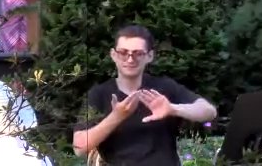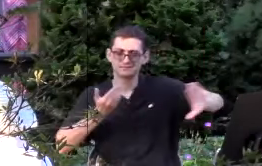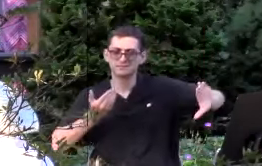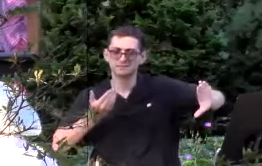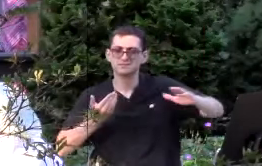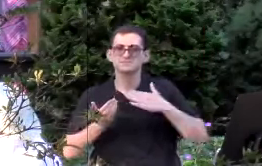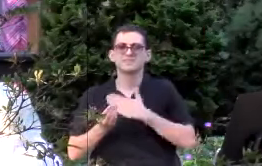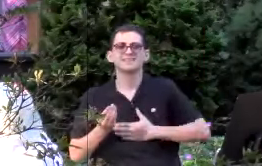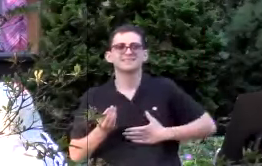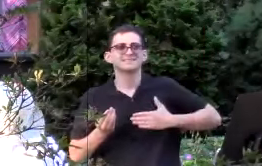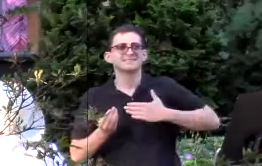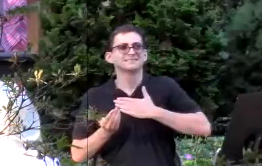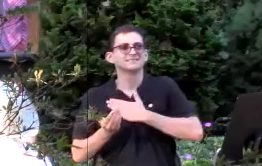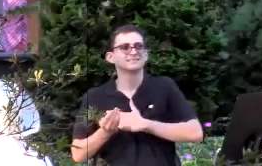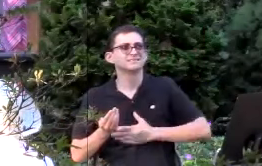Hashkiveinu